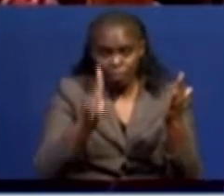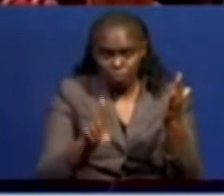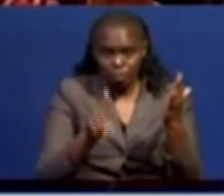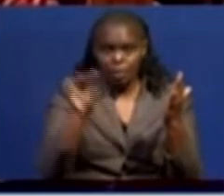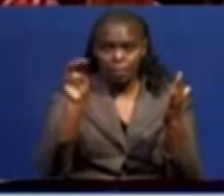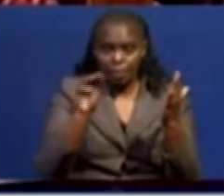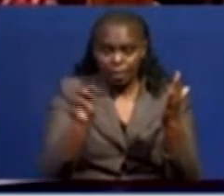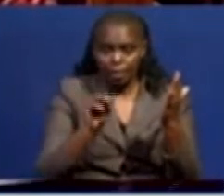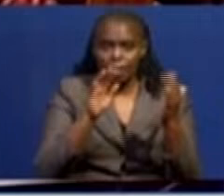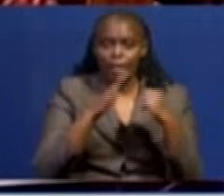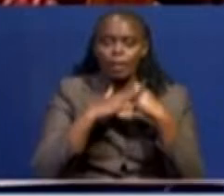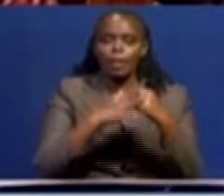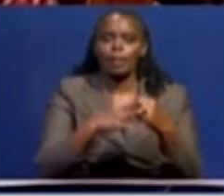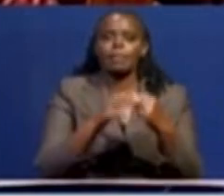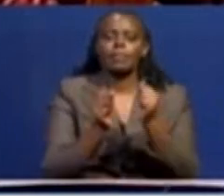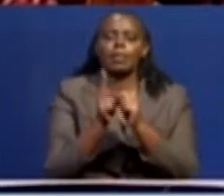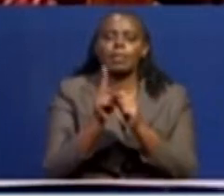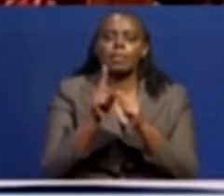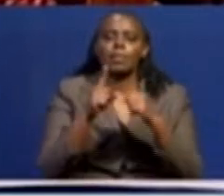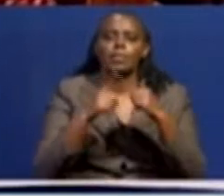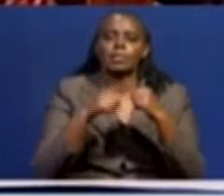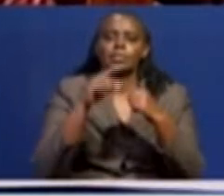the